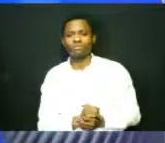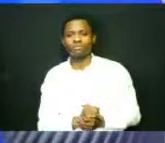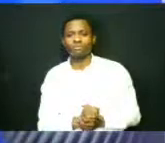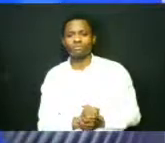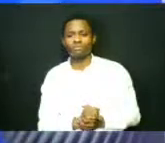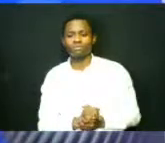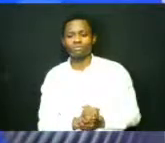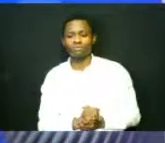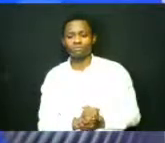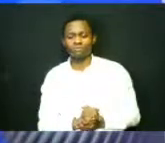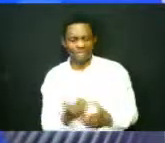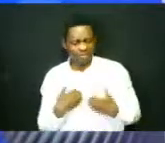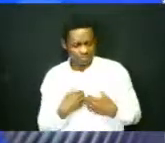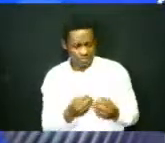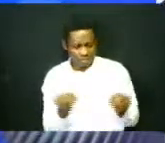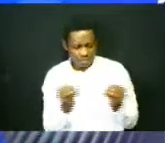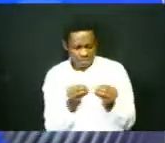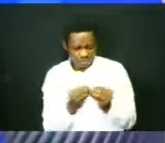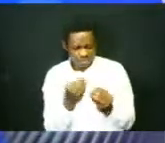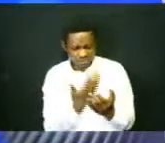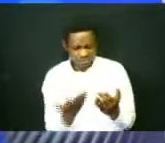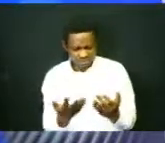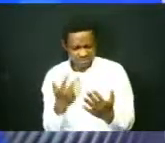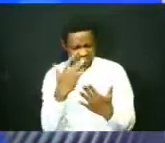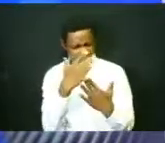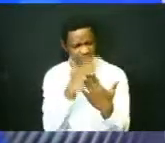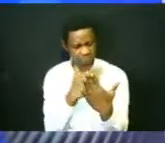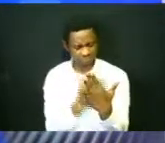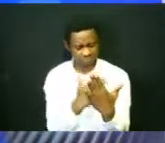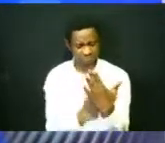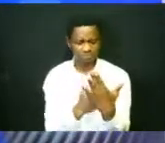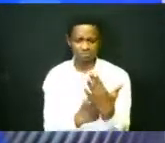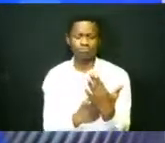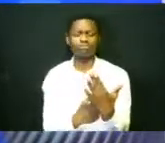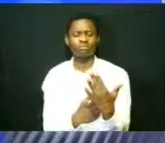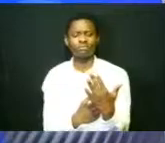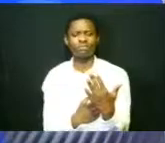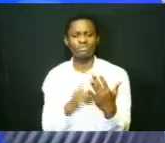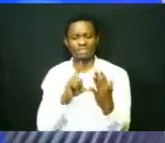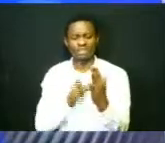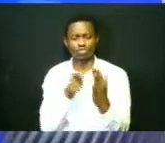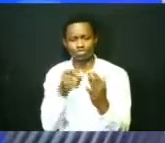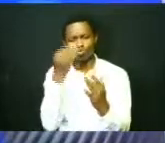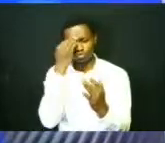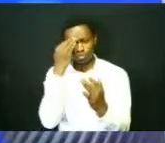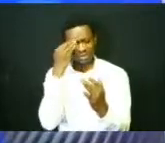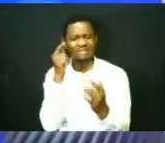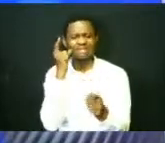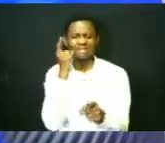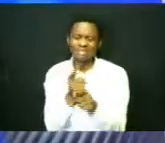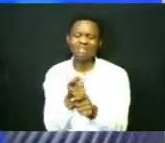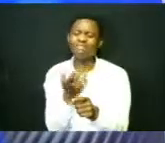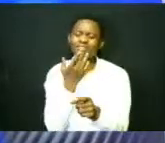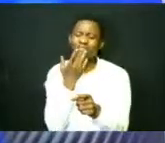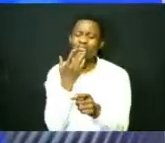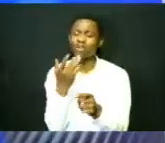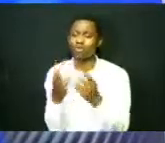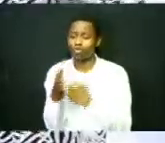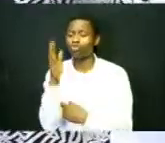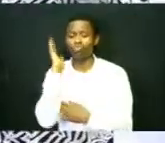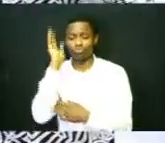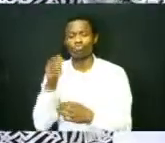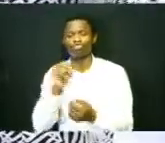decided to list a lot of things so that I can fit to where you are and know that it takes only favor from God to change